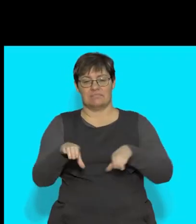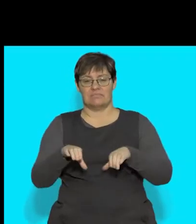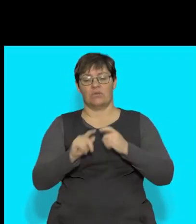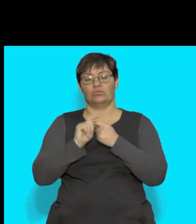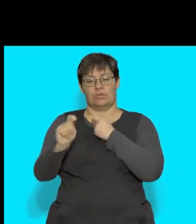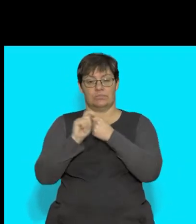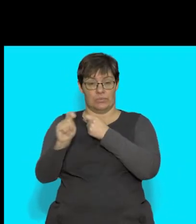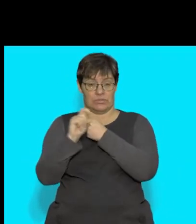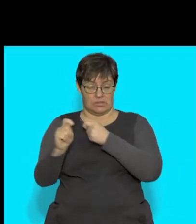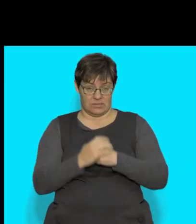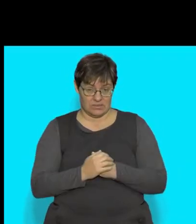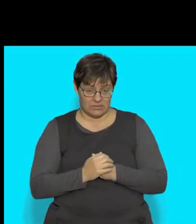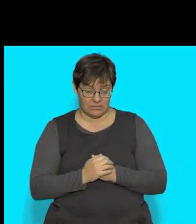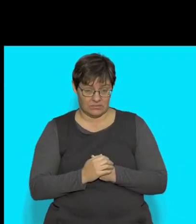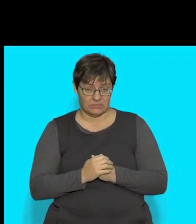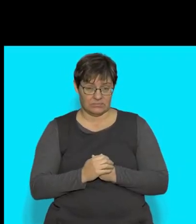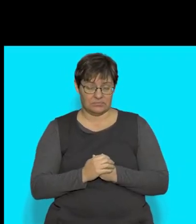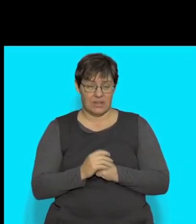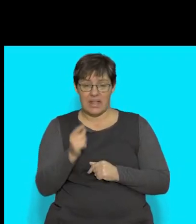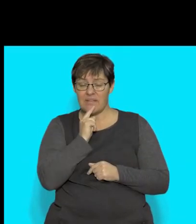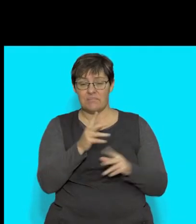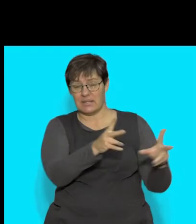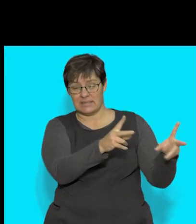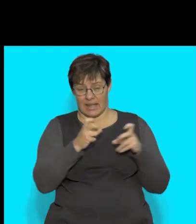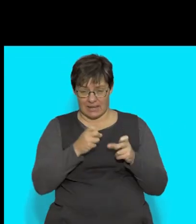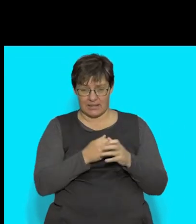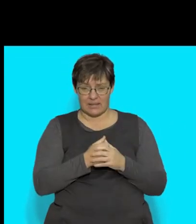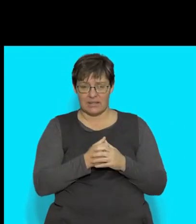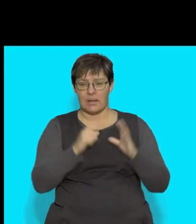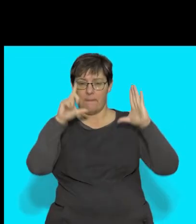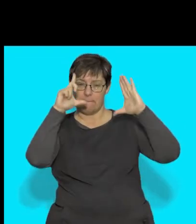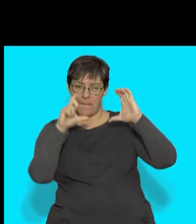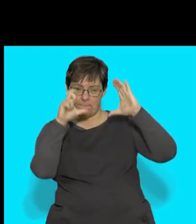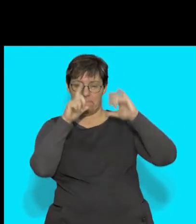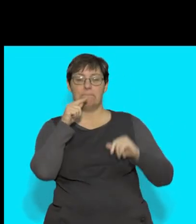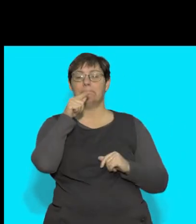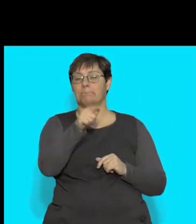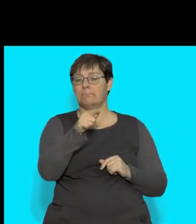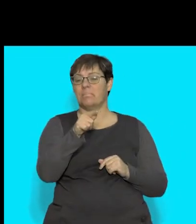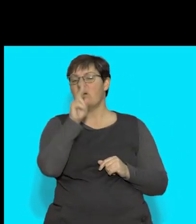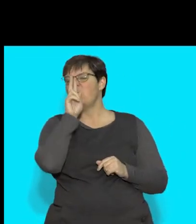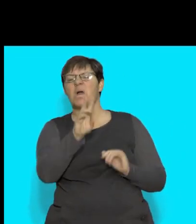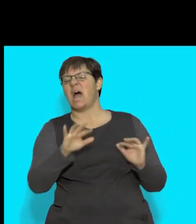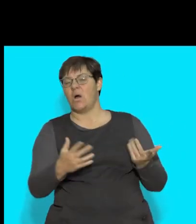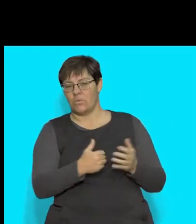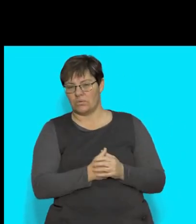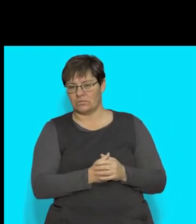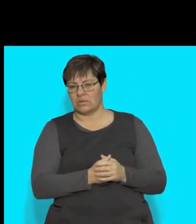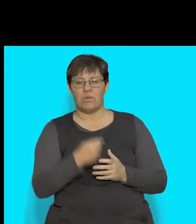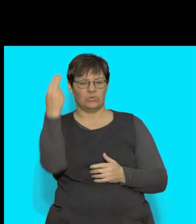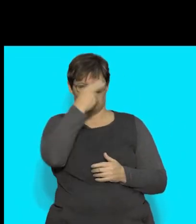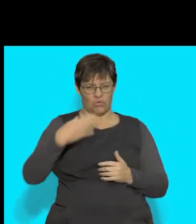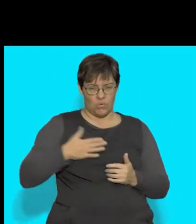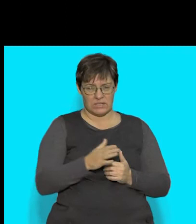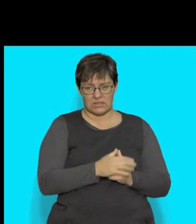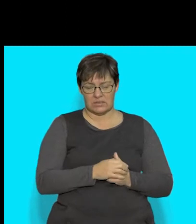very reliant on something that we call active transport. Now, I want to show you, if I was to take